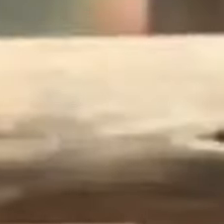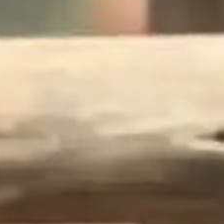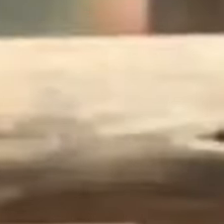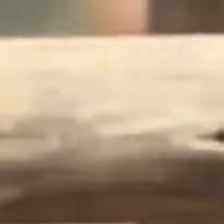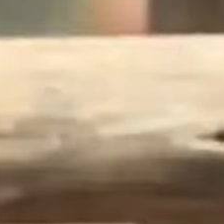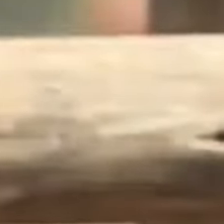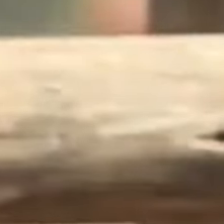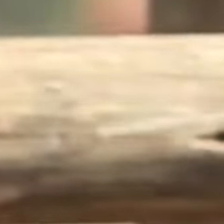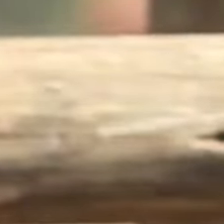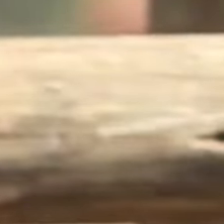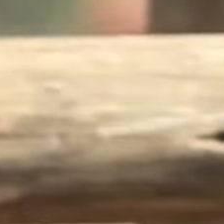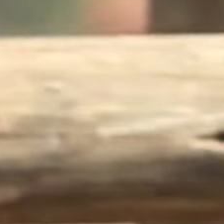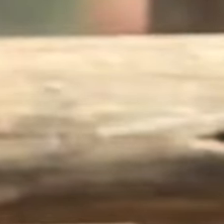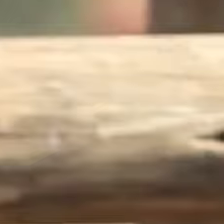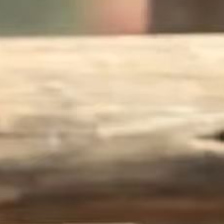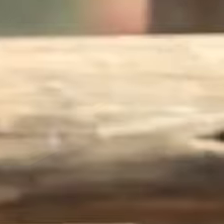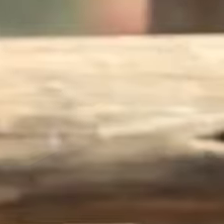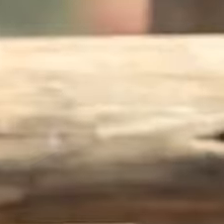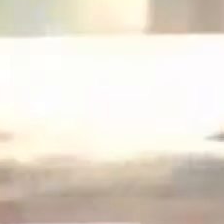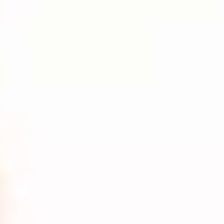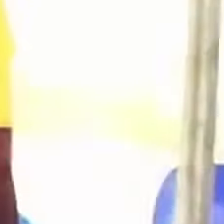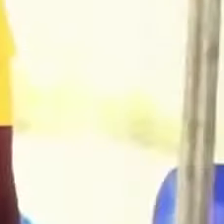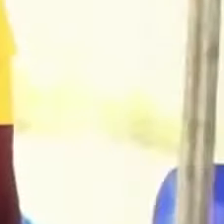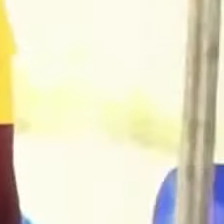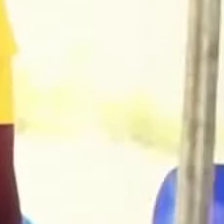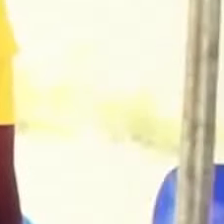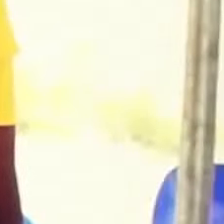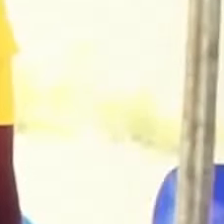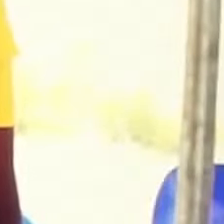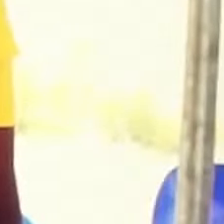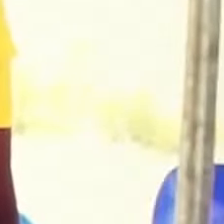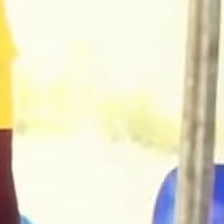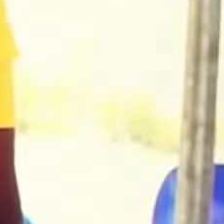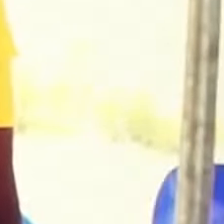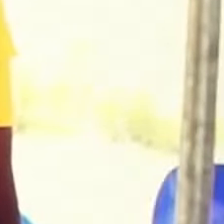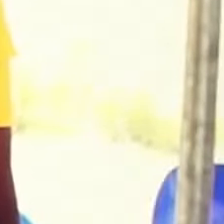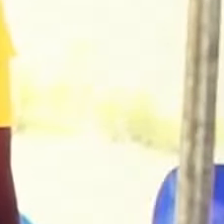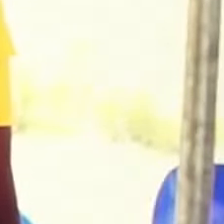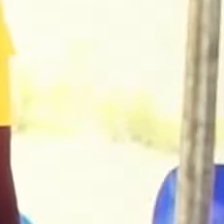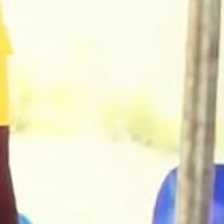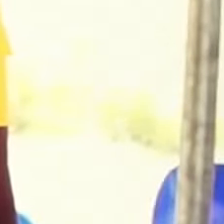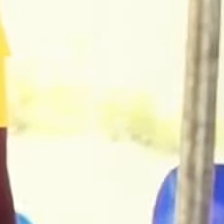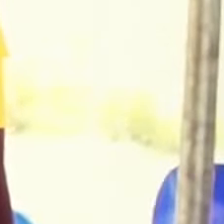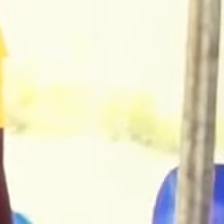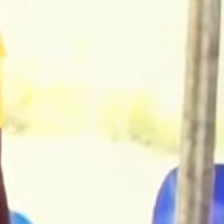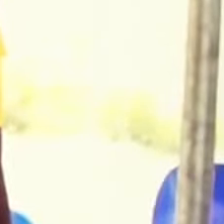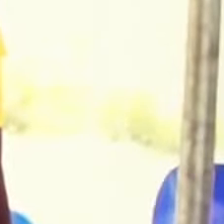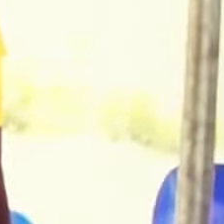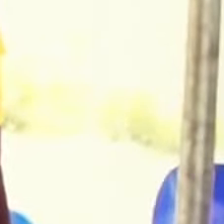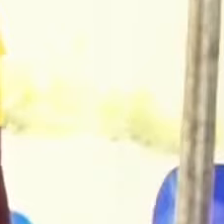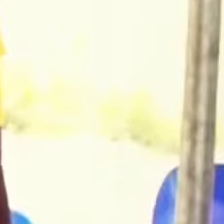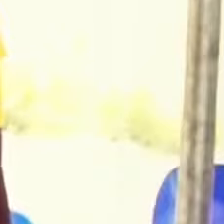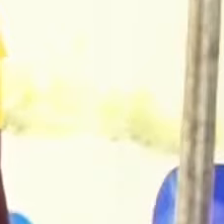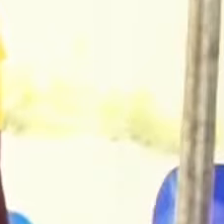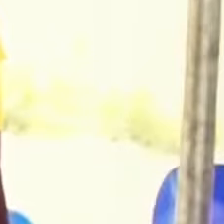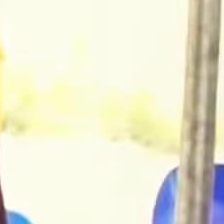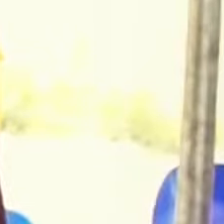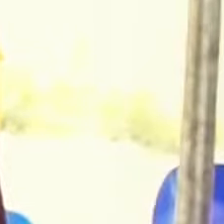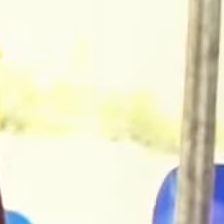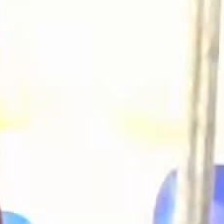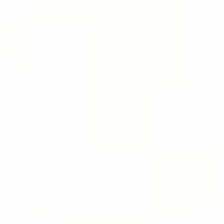Ukudla kwayo letha uphinze ukudle nasekufika isikhathi sebusika nalinile nje libele lana kuzone liyadwa imbela libele lahlanzeni so lonke linale mvula le